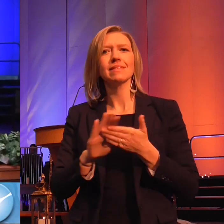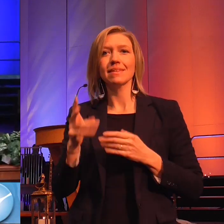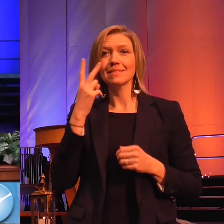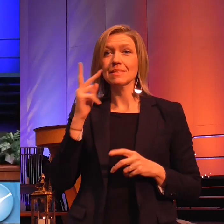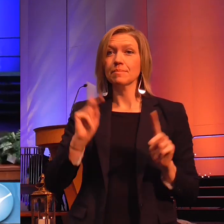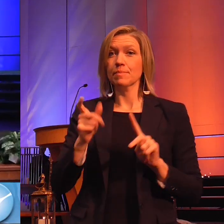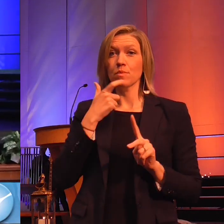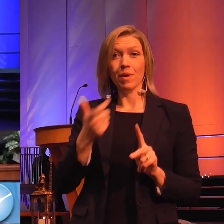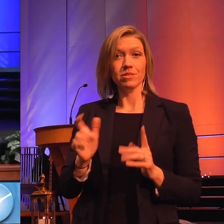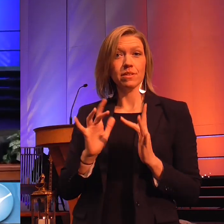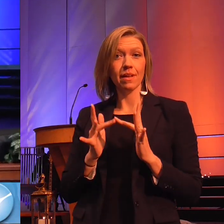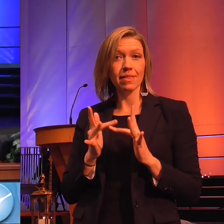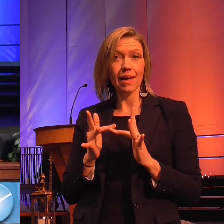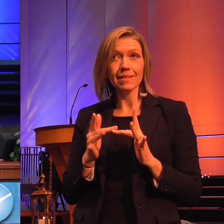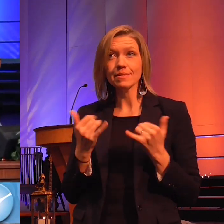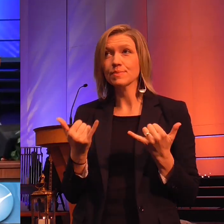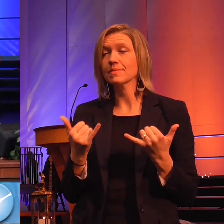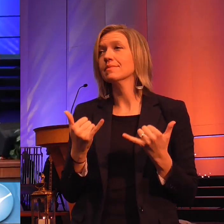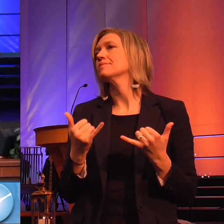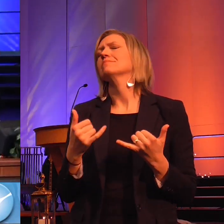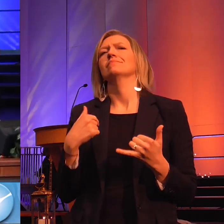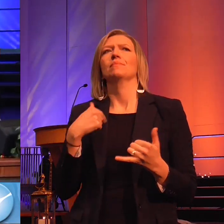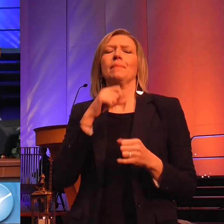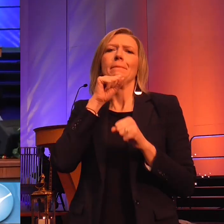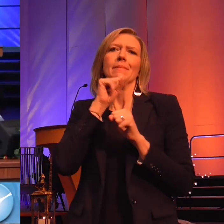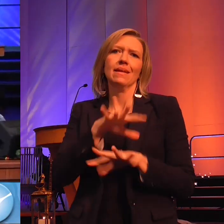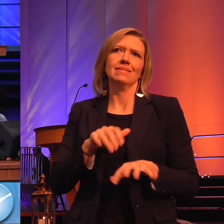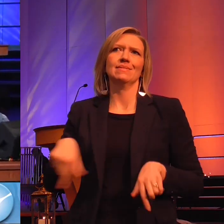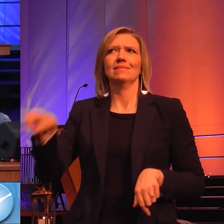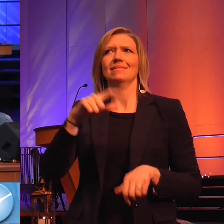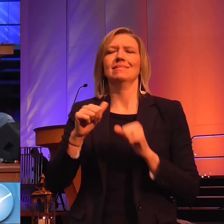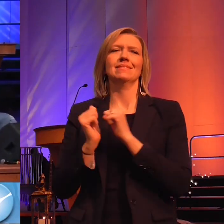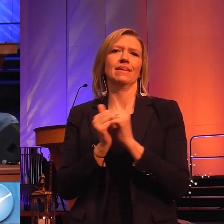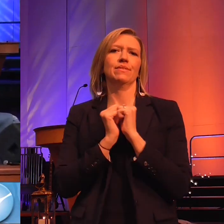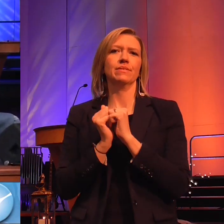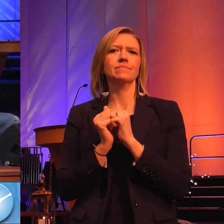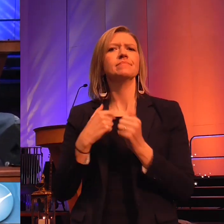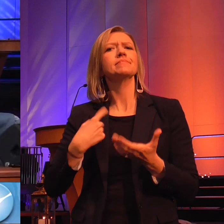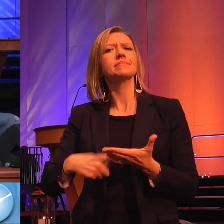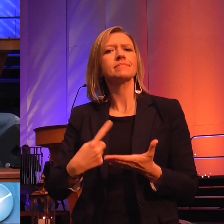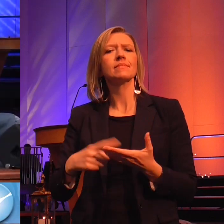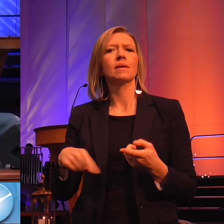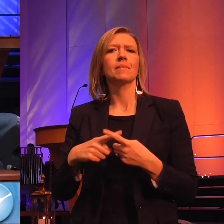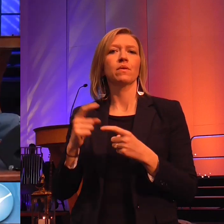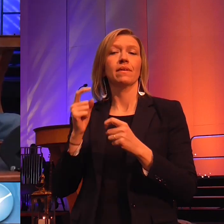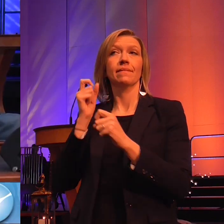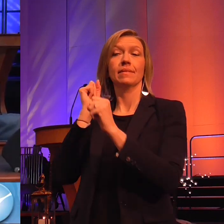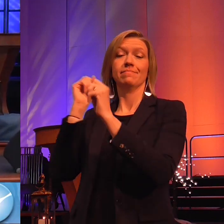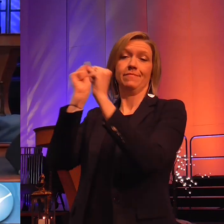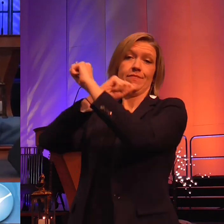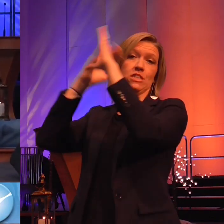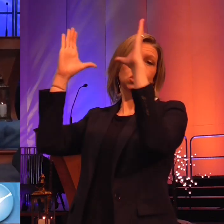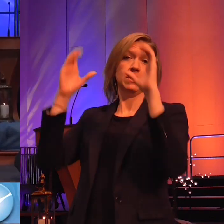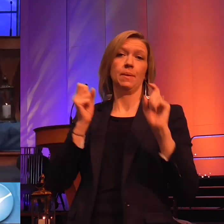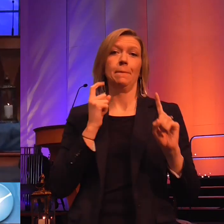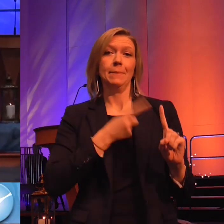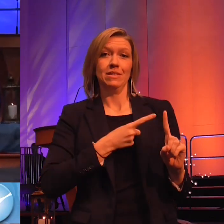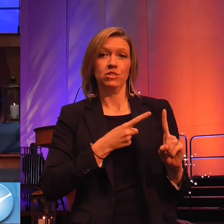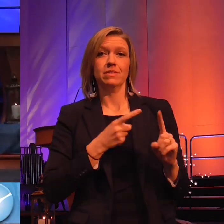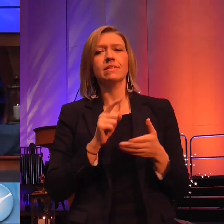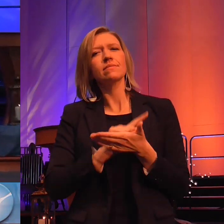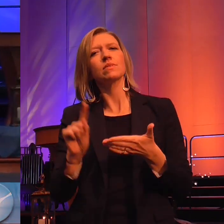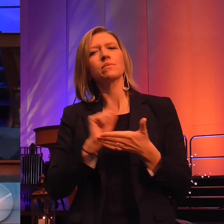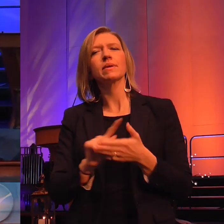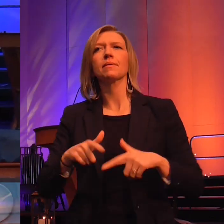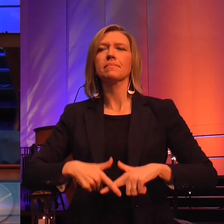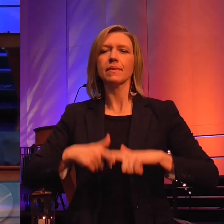us online today. We are blessed to be together. I want to talk about vision and mission today. Each week we pause and we read the